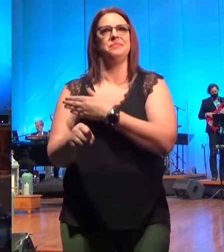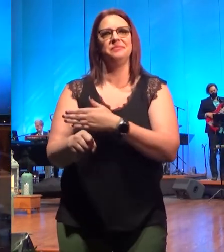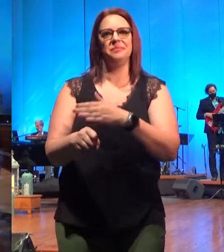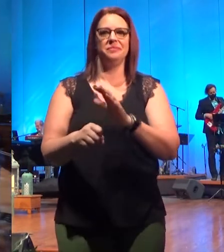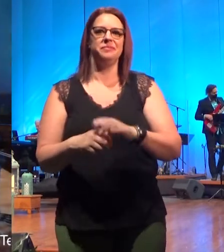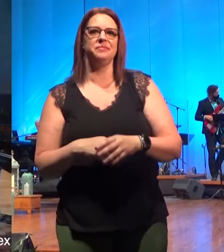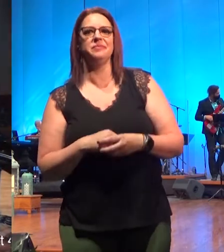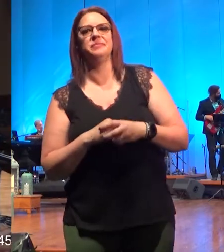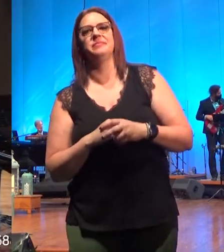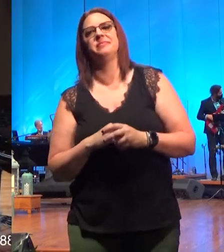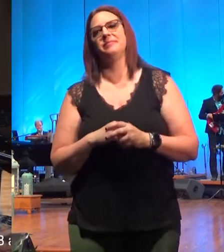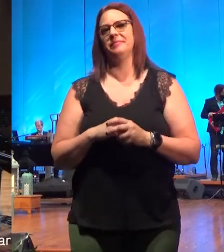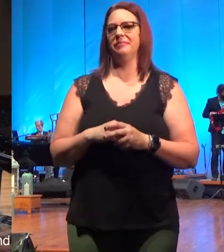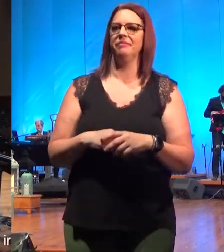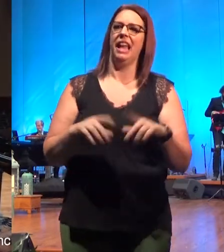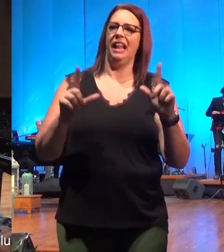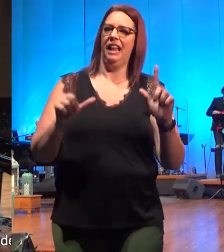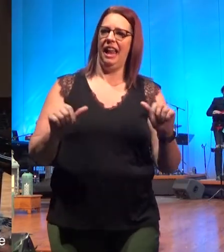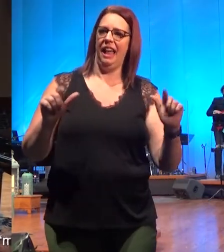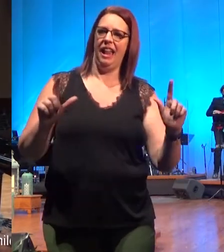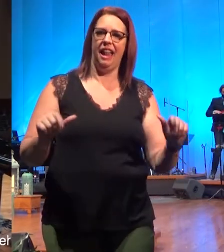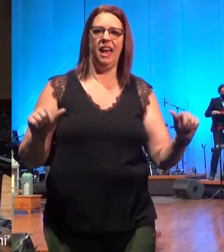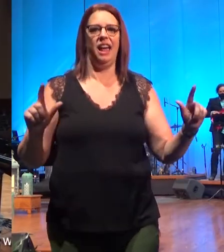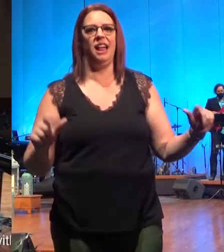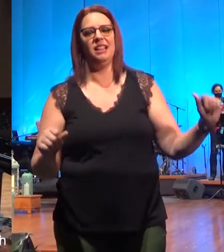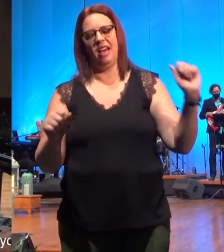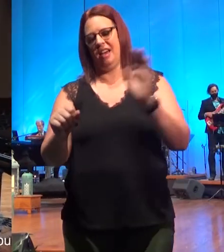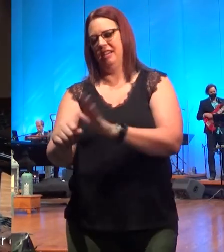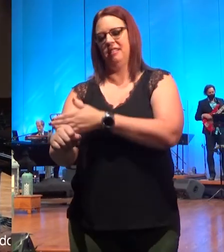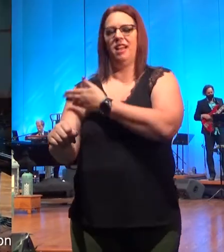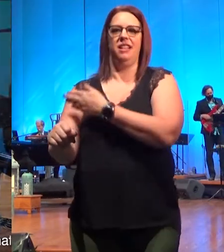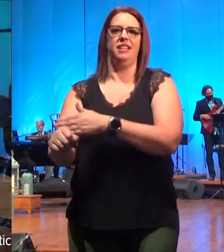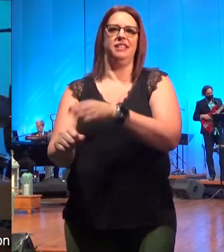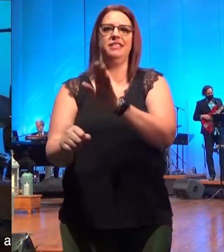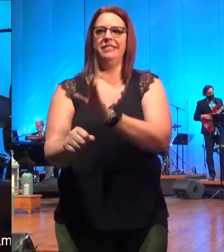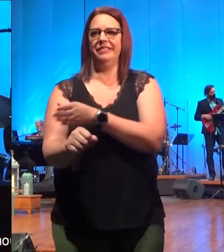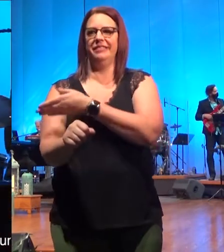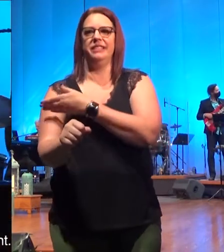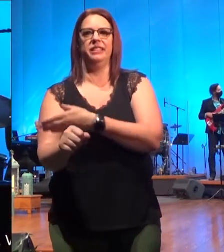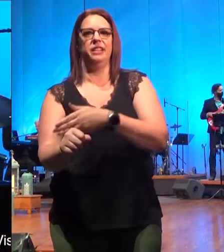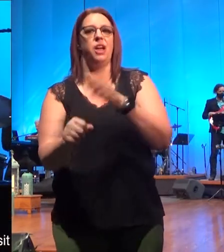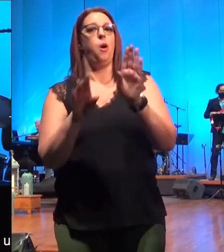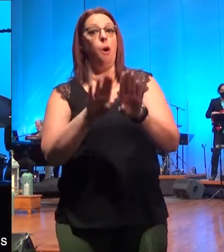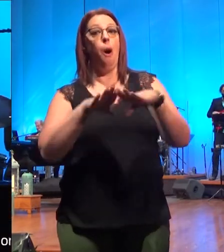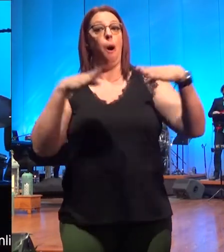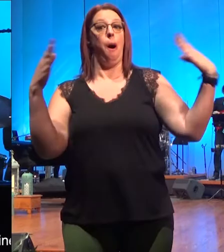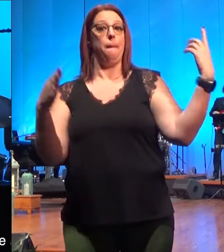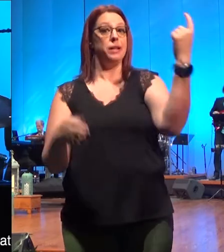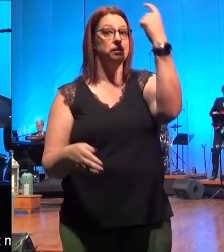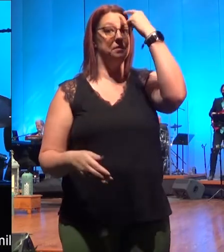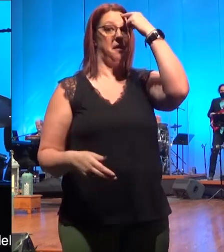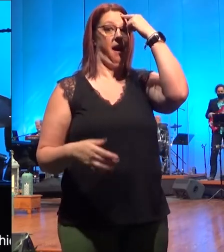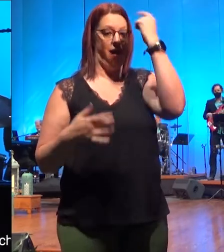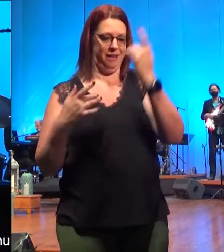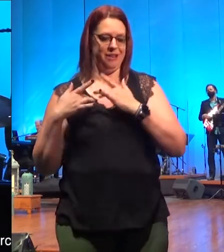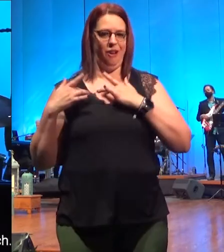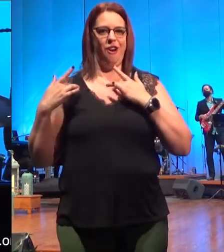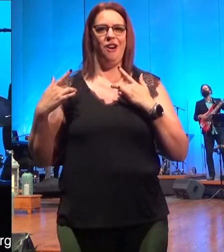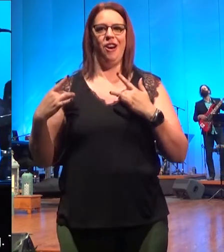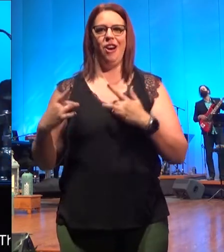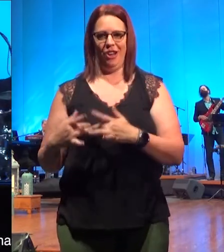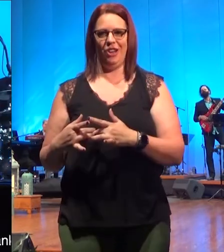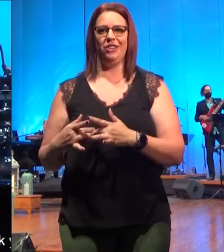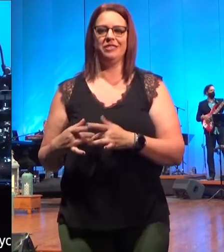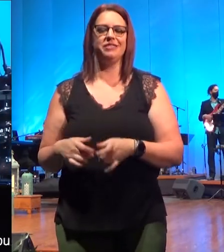do, ba di da di ya. Do do do do, opens my mind and